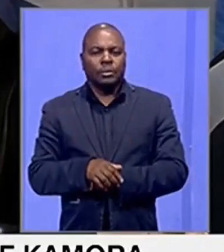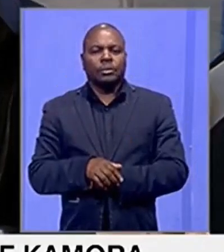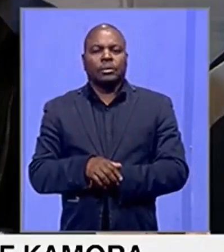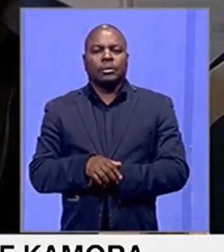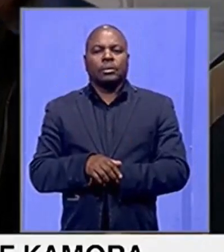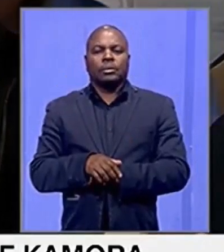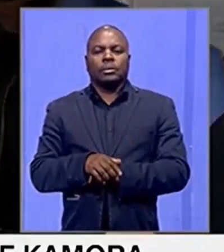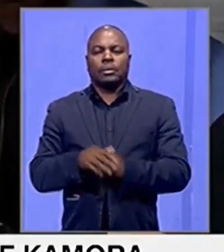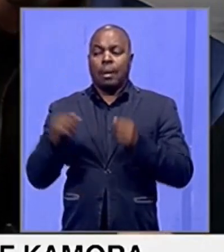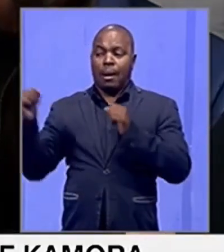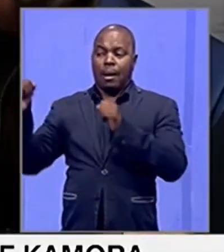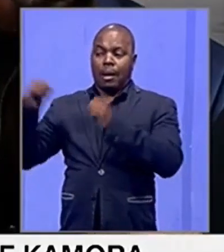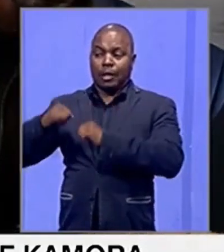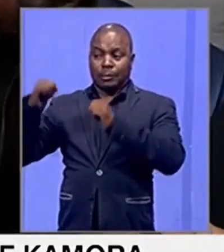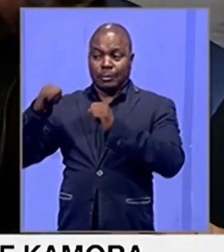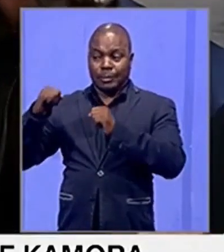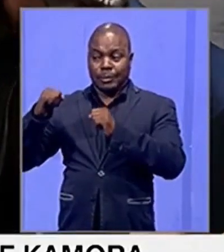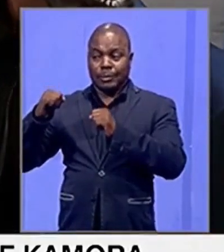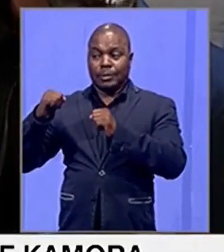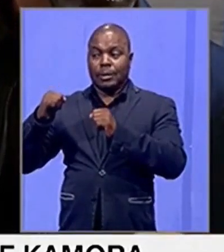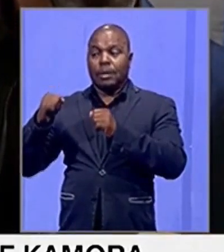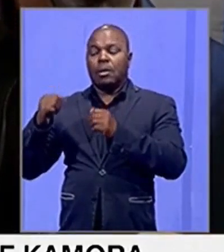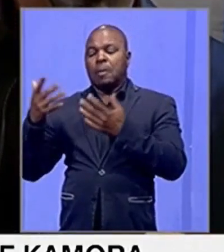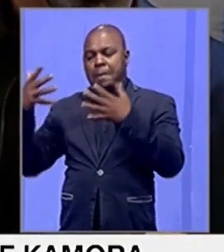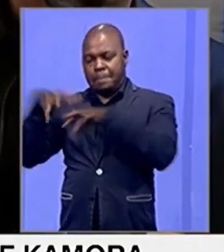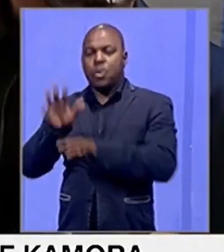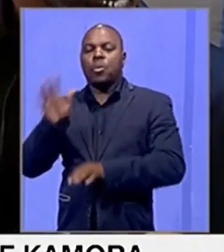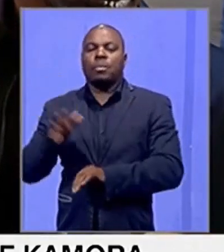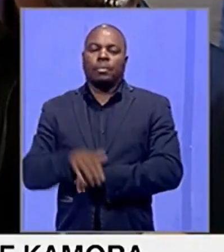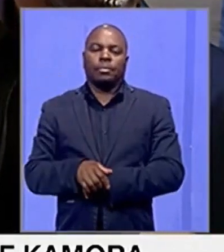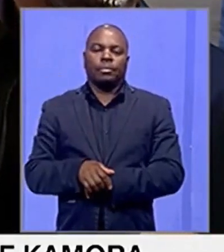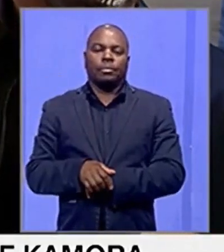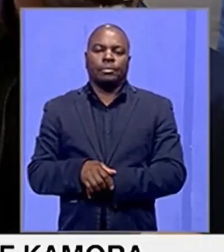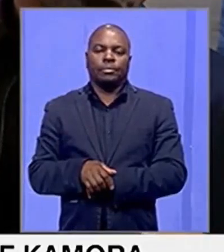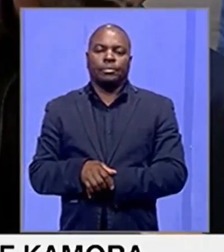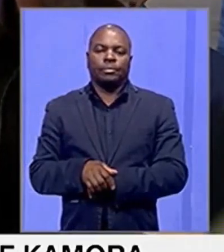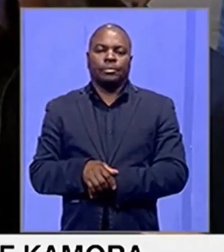implement the agreements that were reached with the leadership of the hostel.